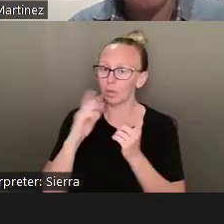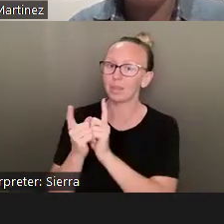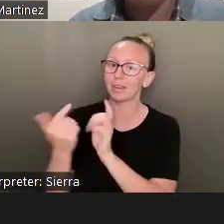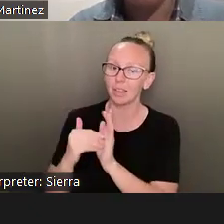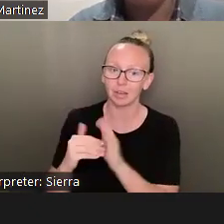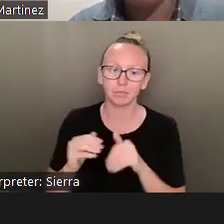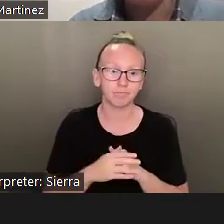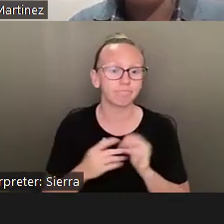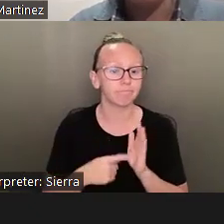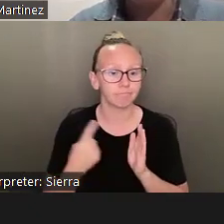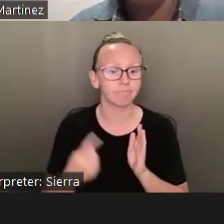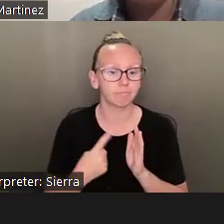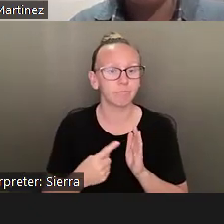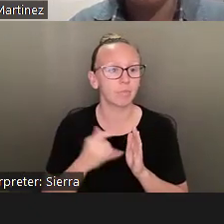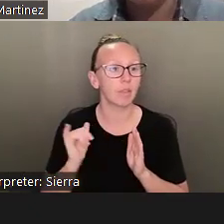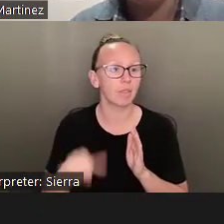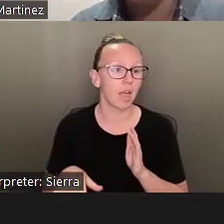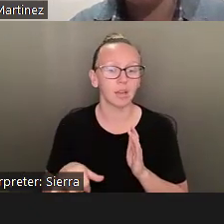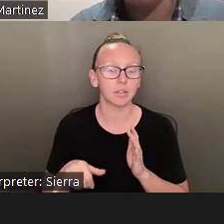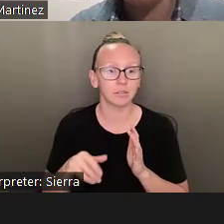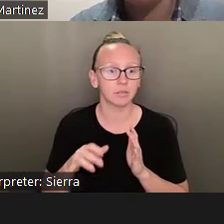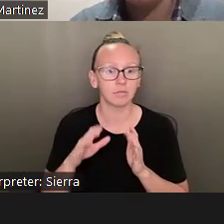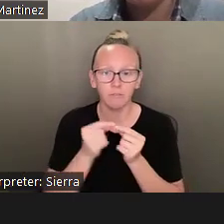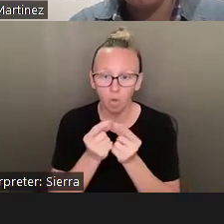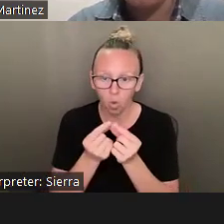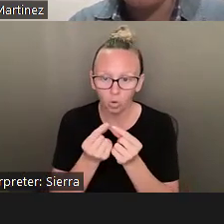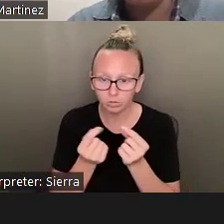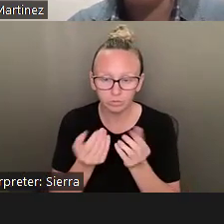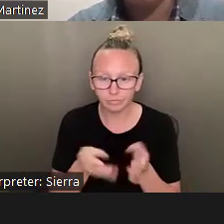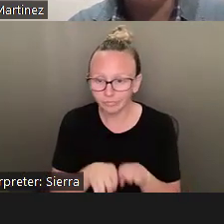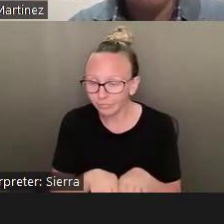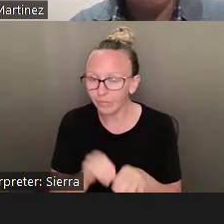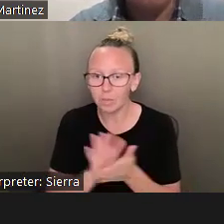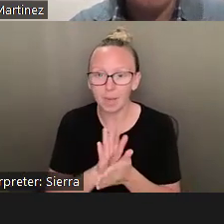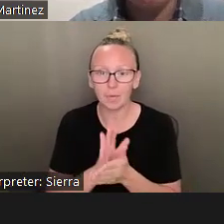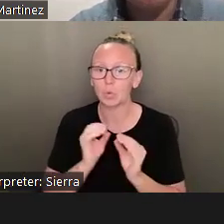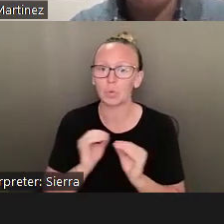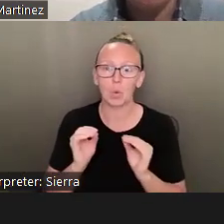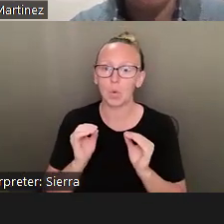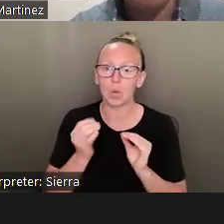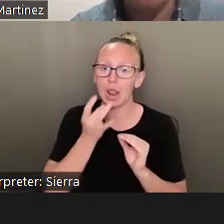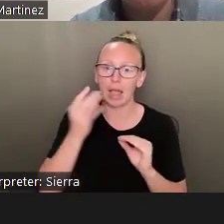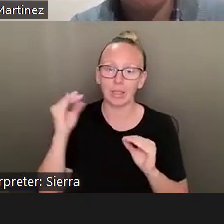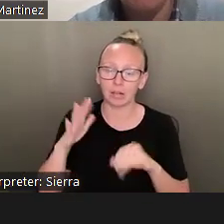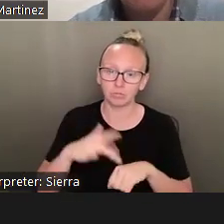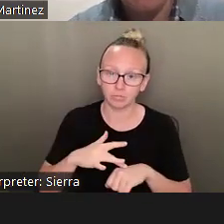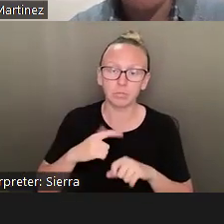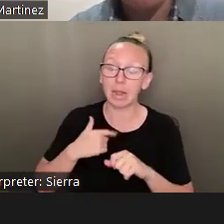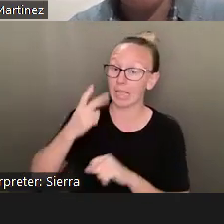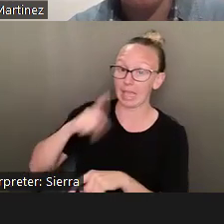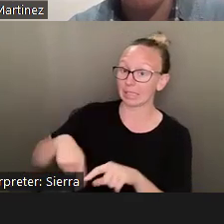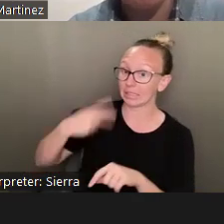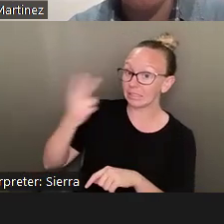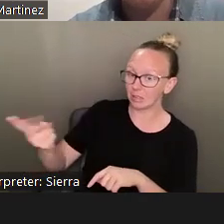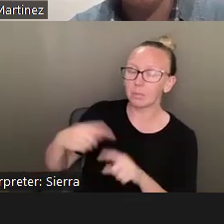are times when the fold is so deep that no light reaches. I cannot see you, but I can feel that you are near. I